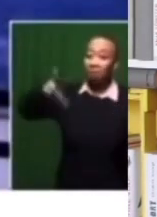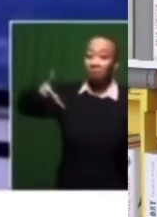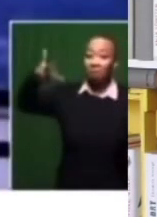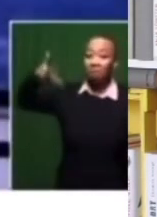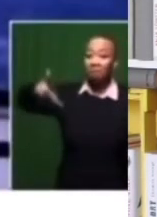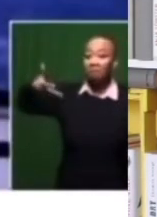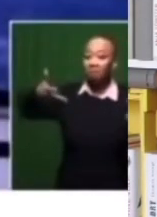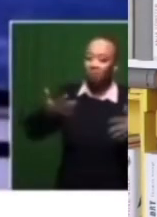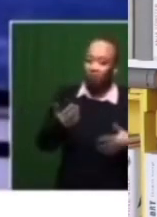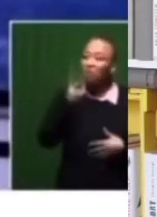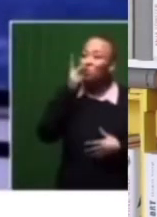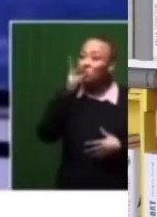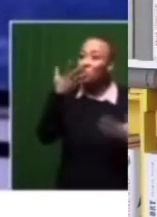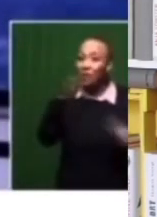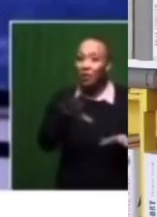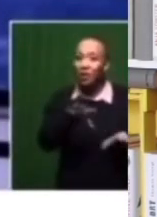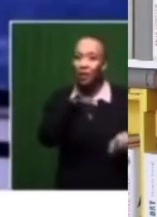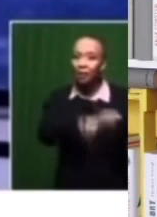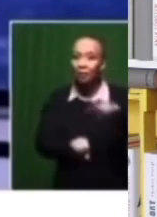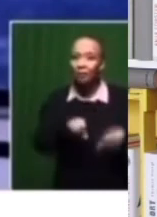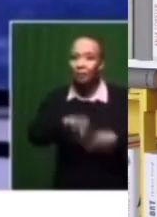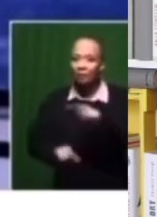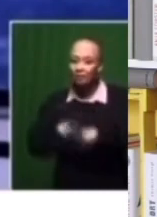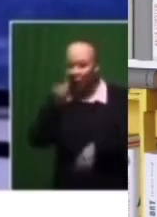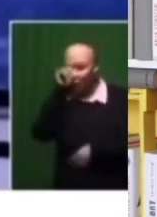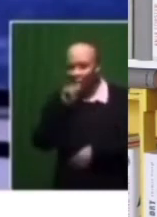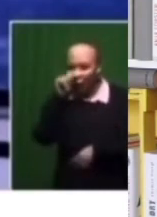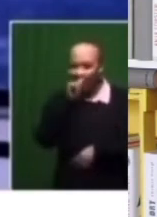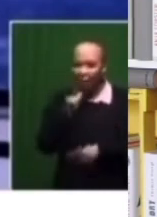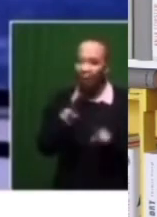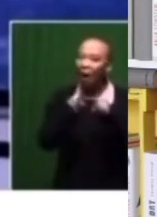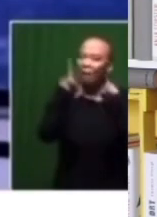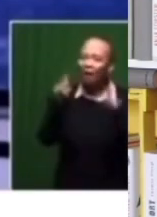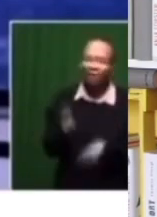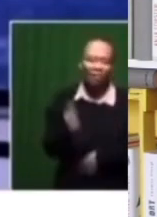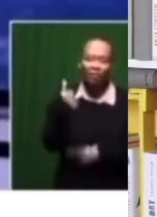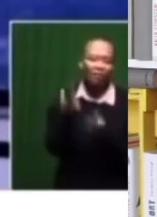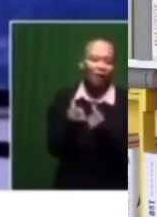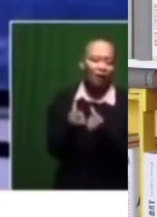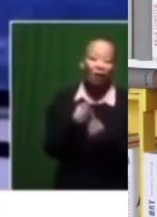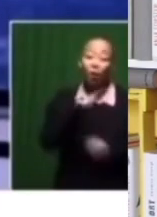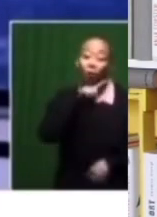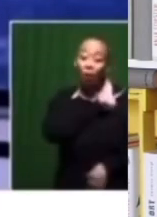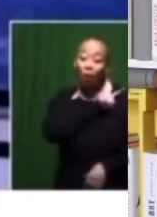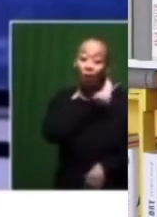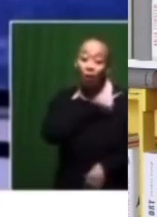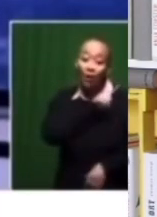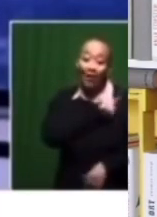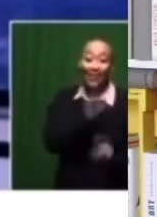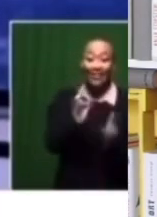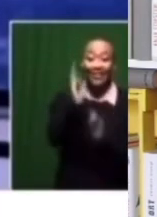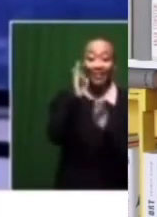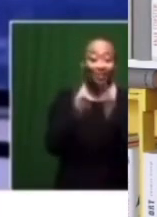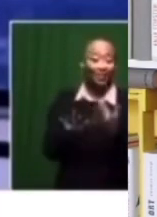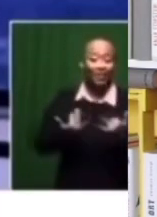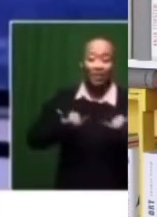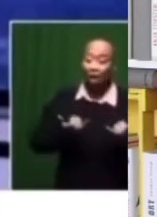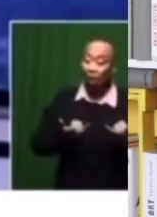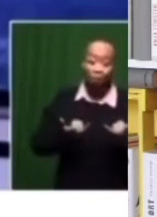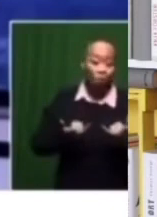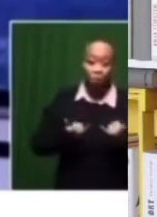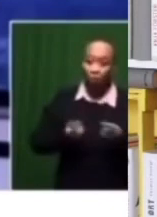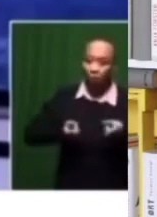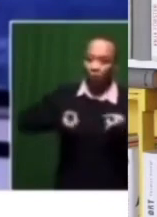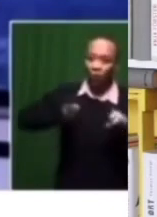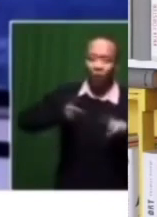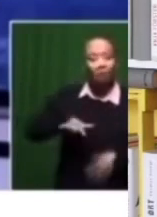cameras capturing crime that you are doing very little about, because the inner city right now is such a dangerous